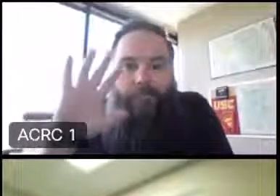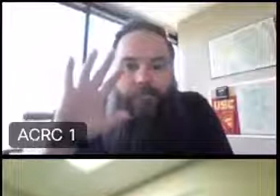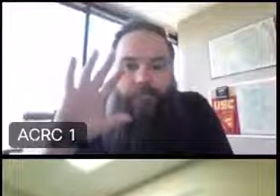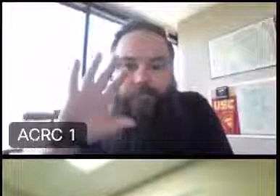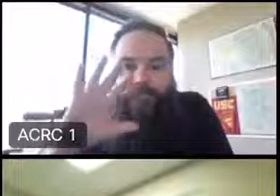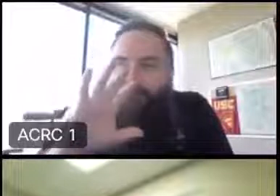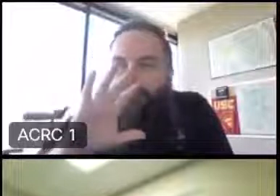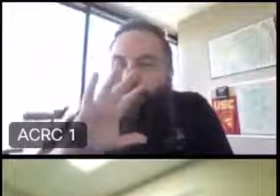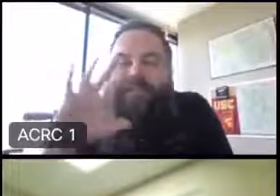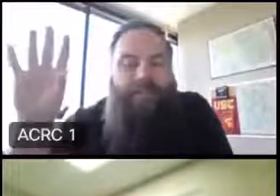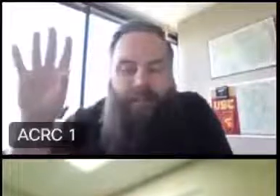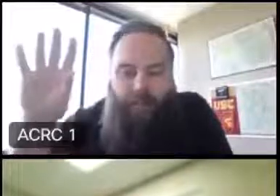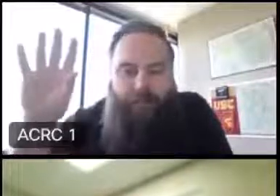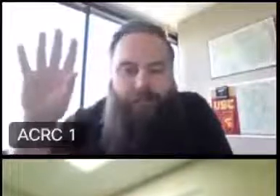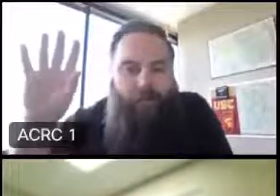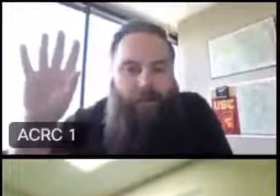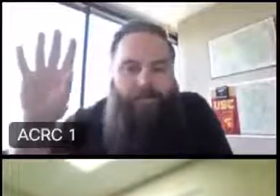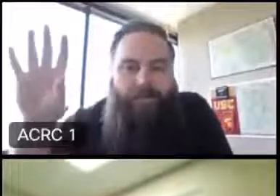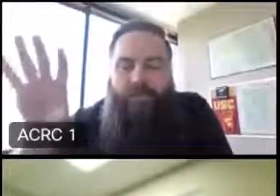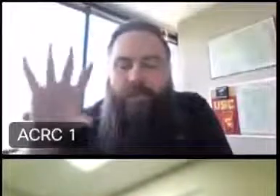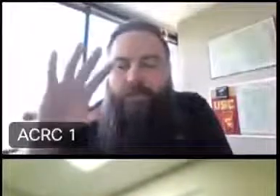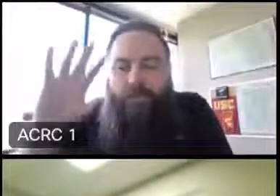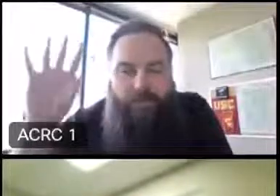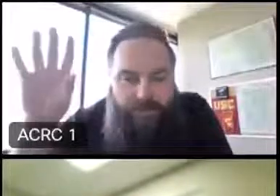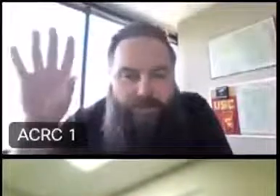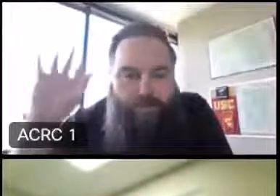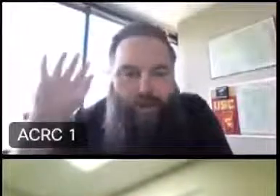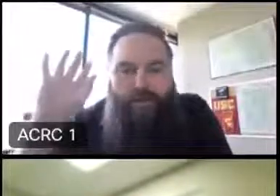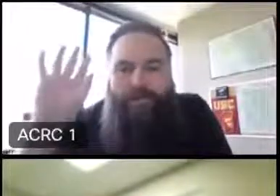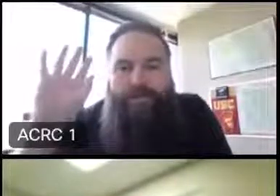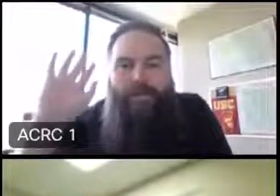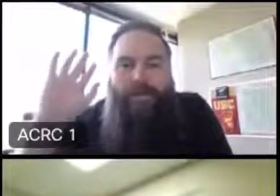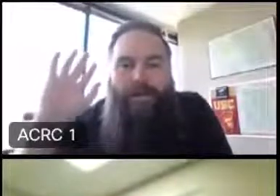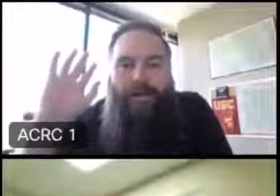I consistently have day programs and services with